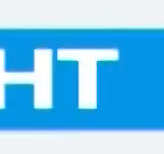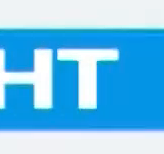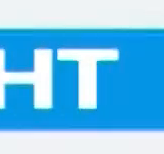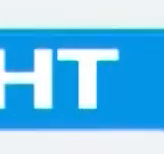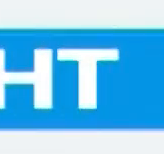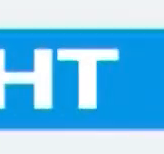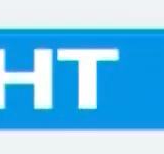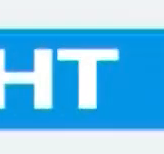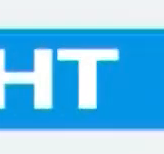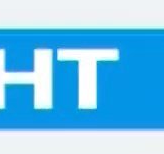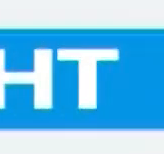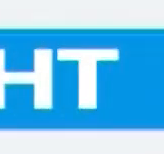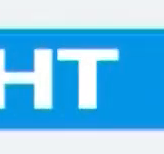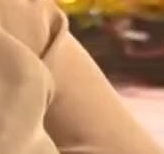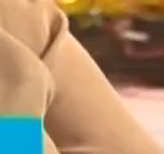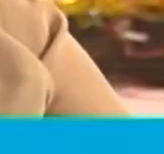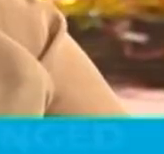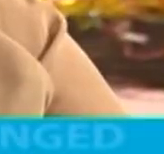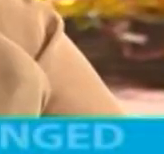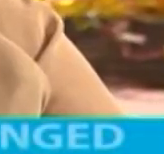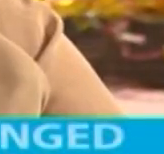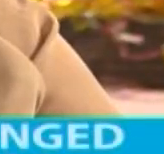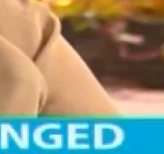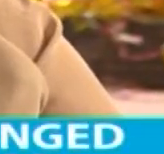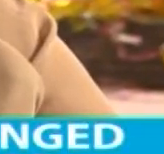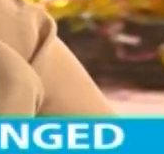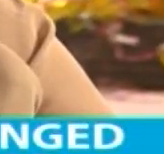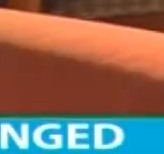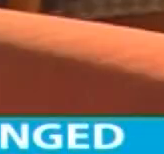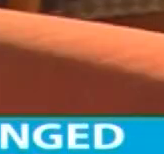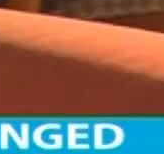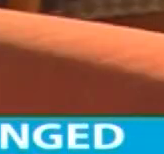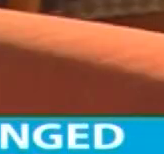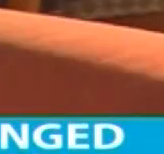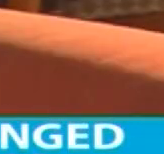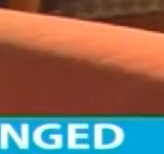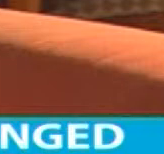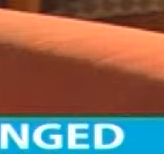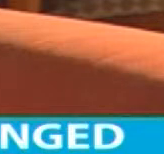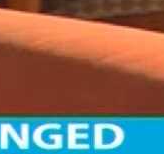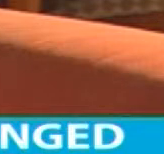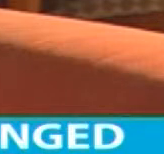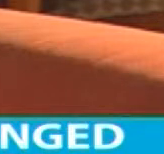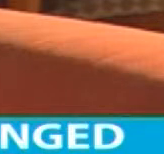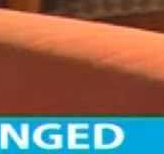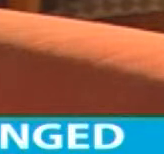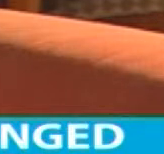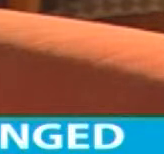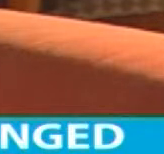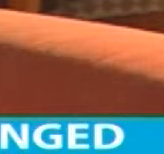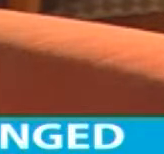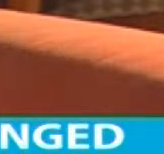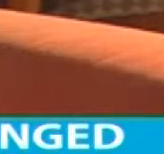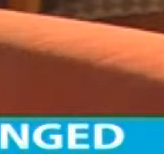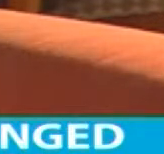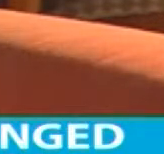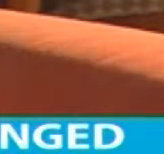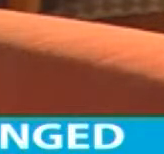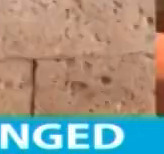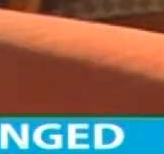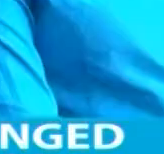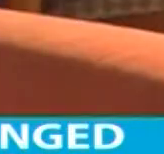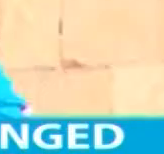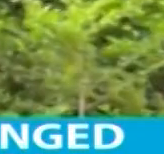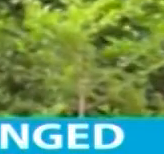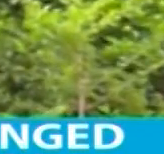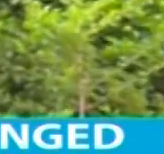Tonight on KBC Channel 1. Do I look like a murderer? No one does. But on this, I choose to judge the